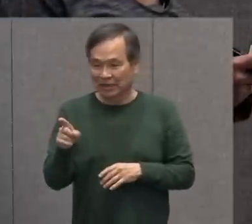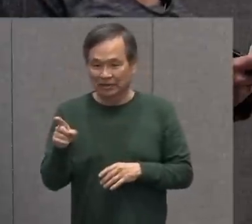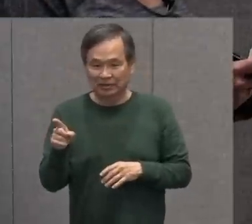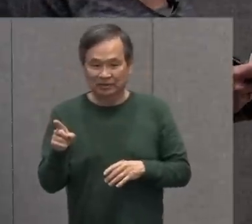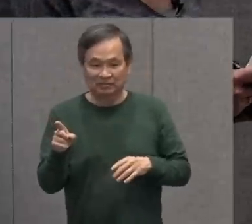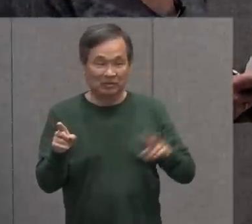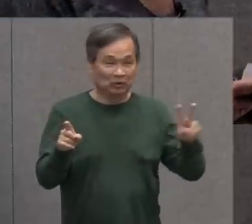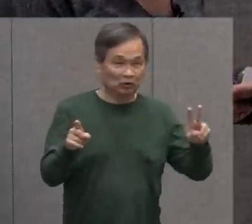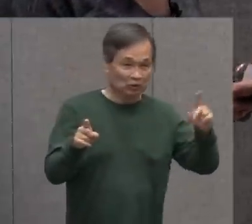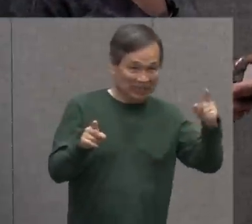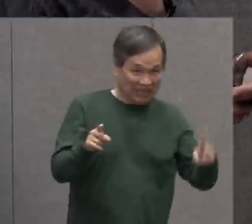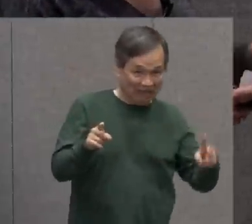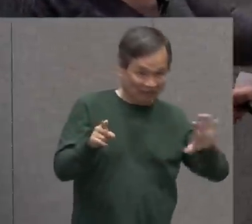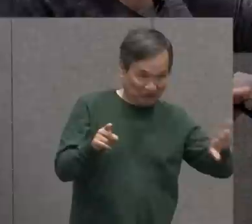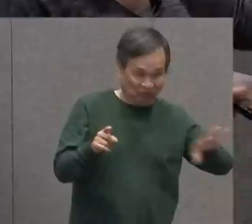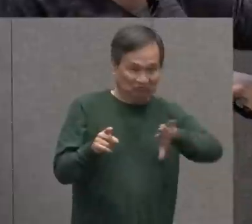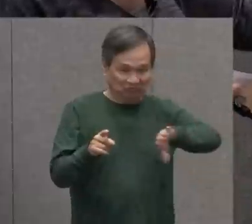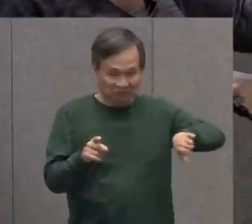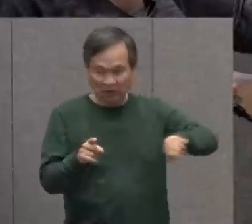we've got